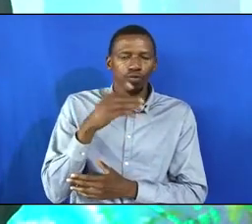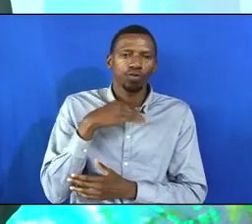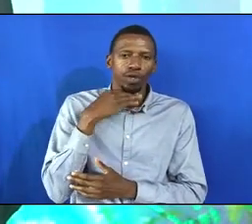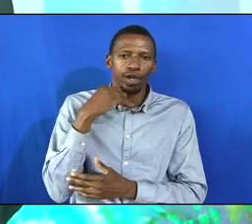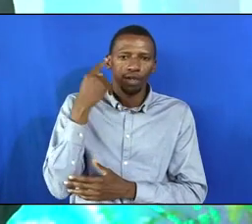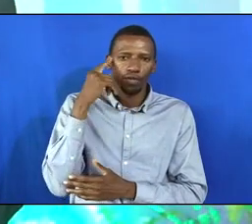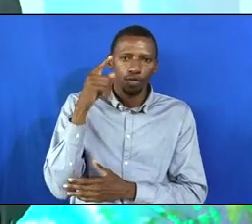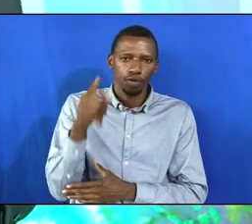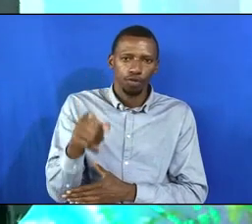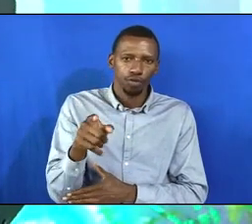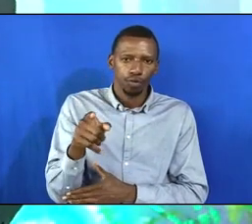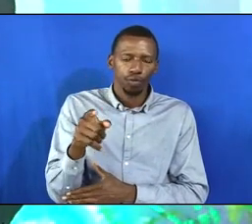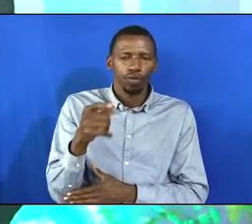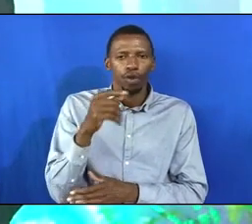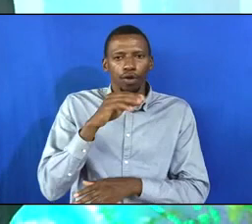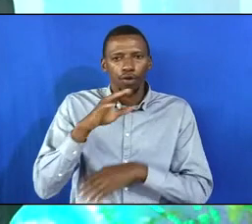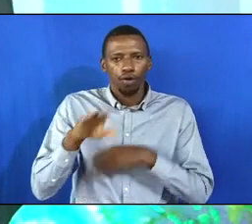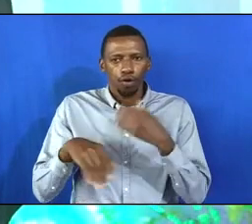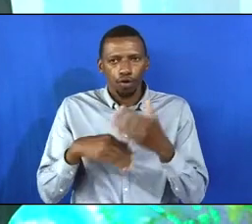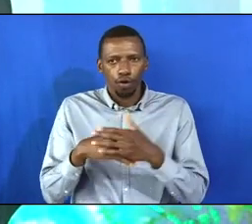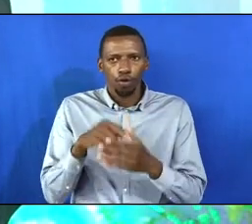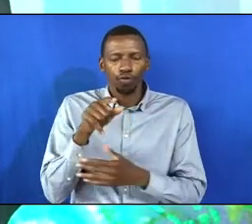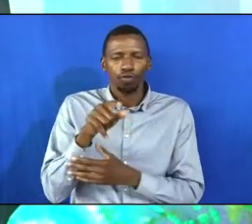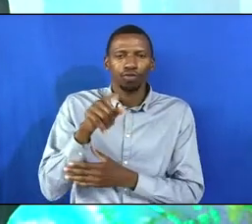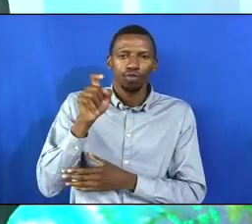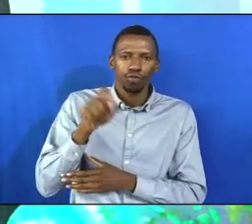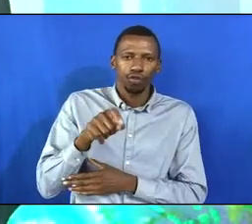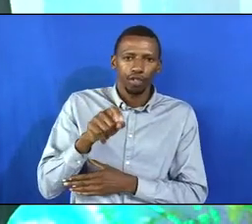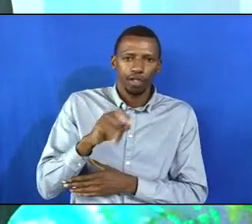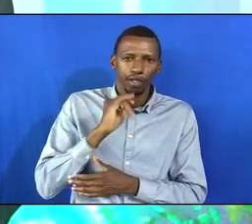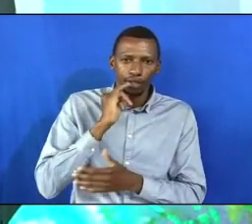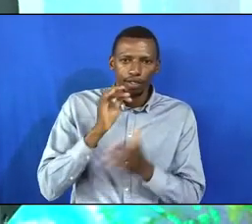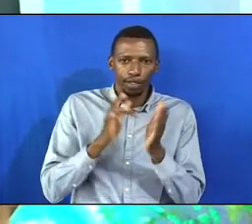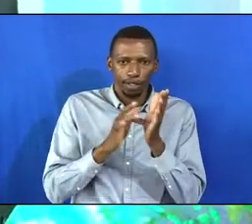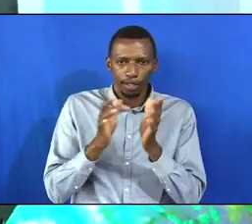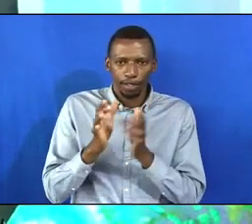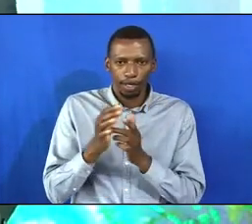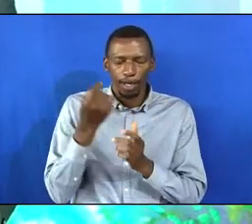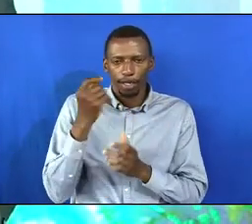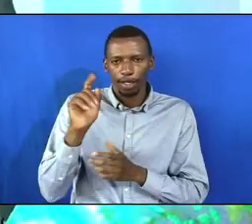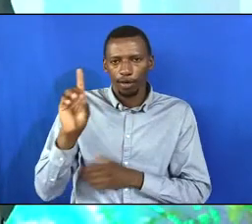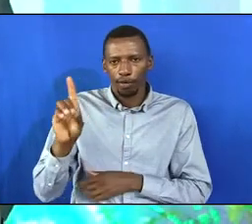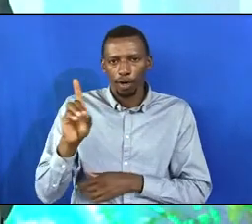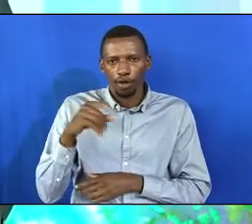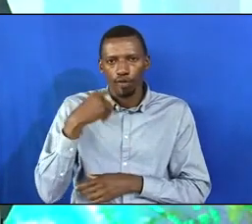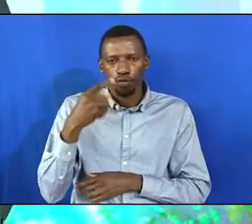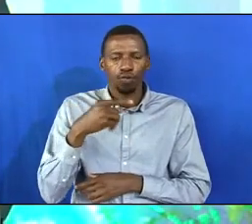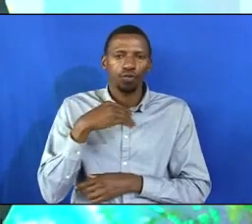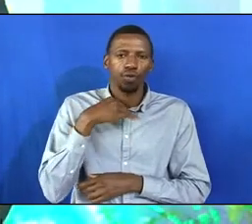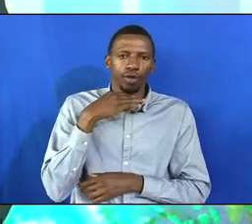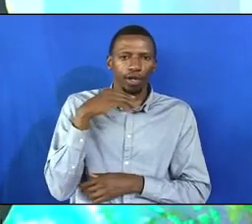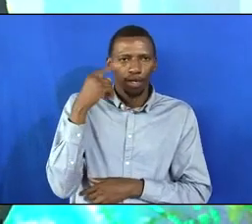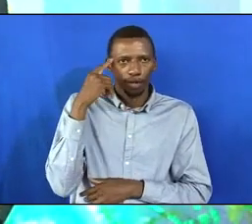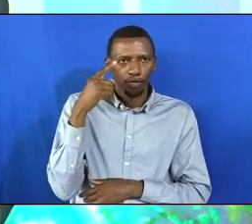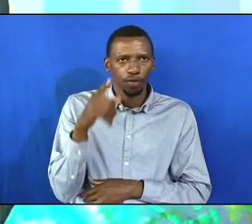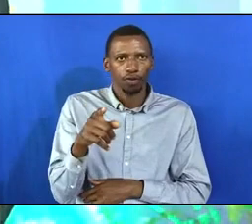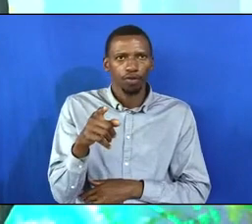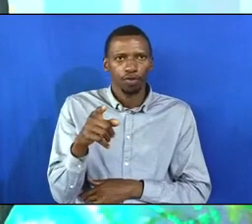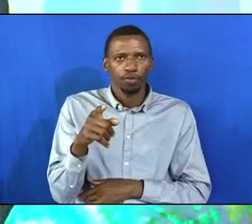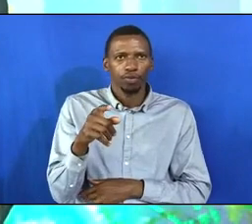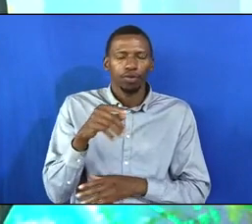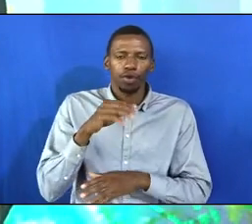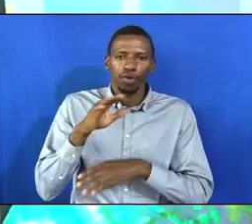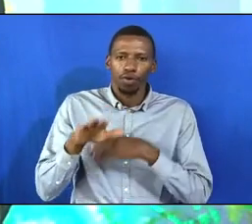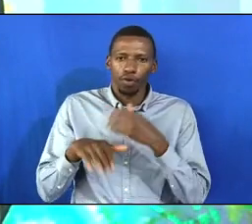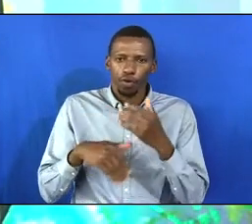is Jesus, the one who died for you. All you need is Jesus,